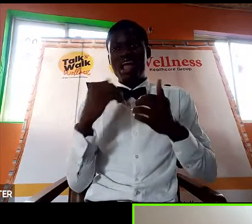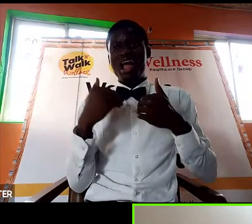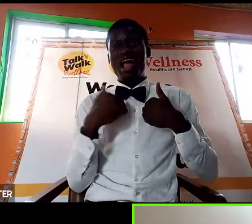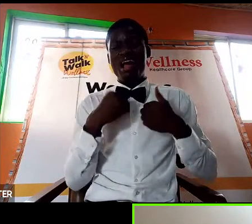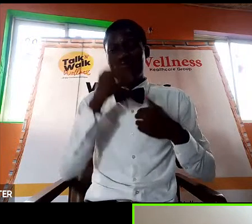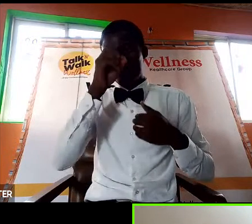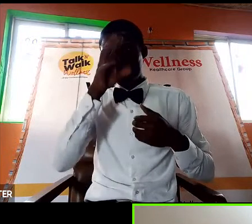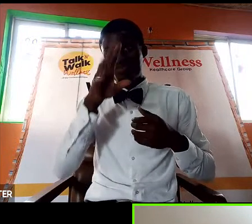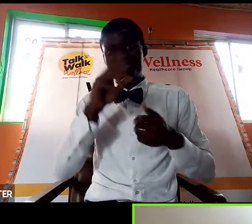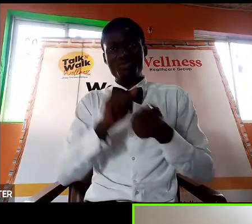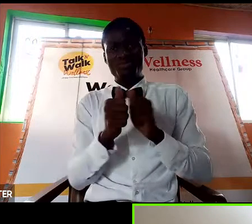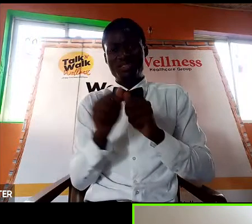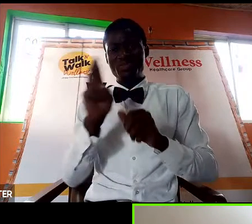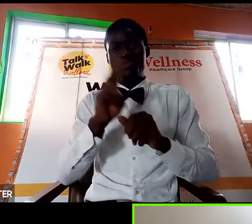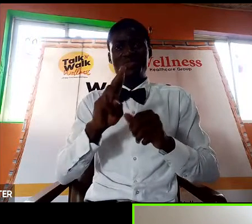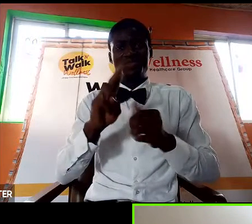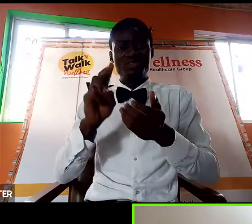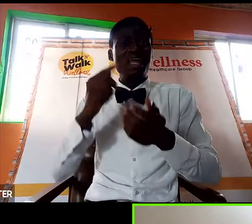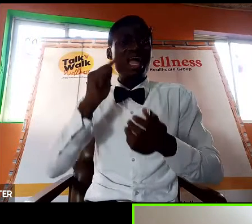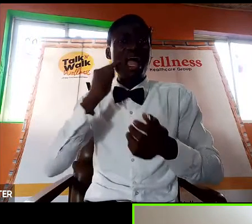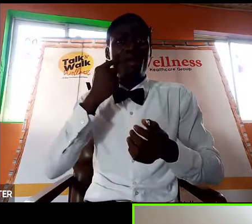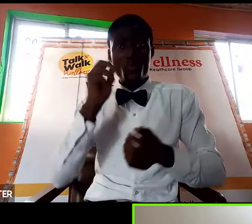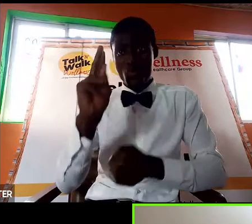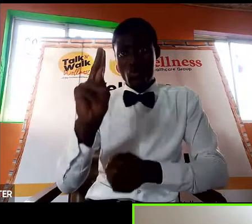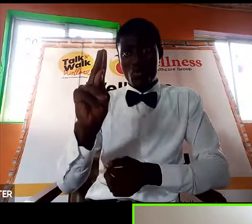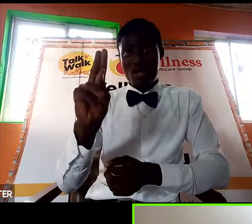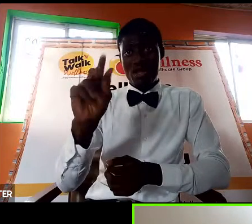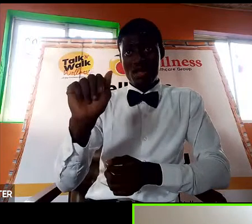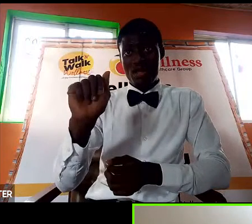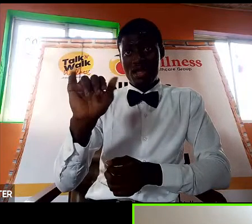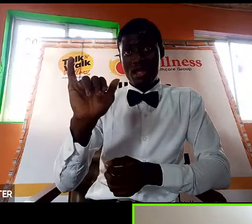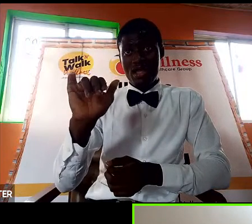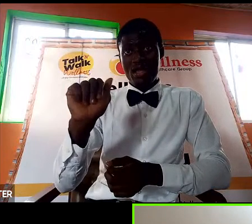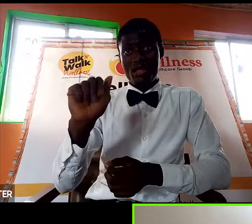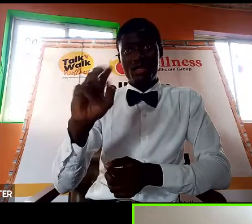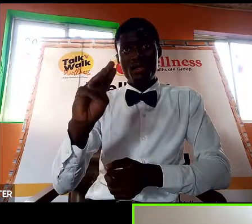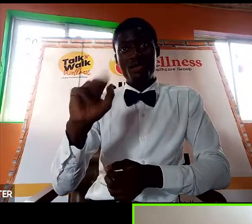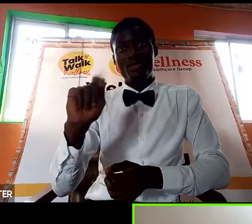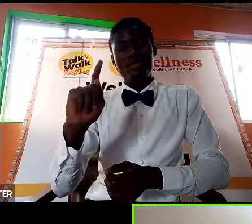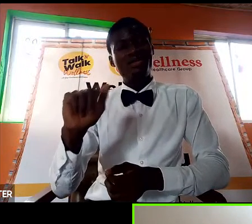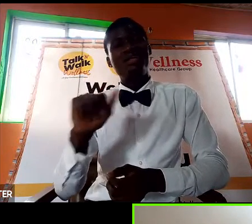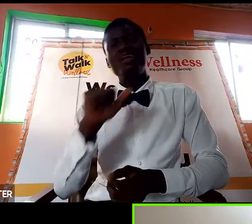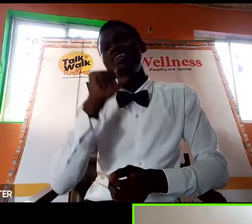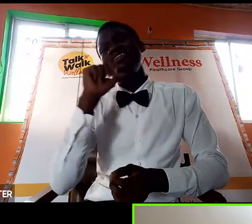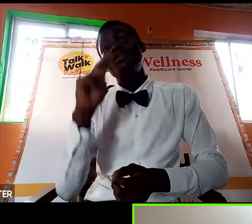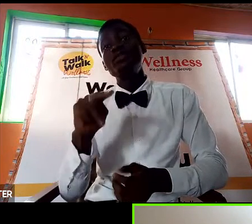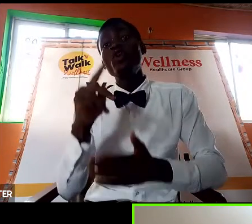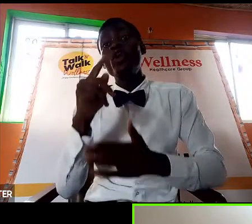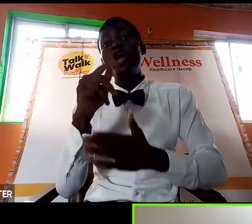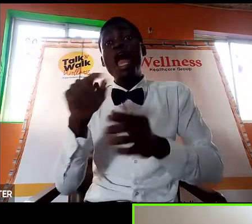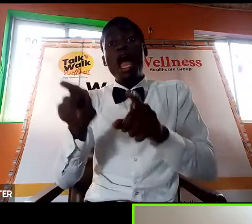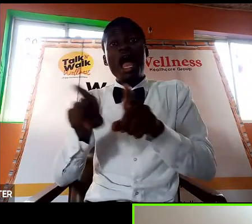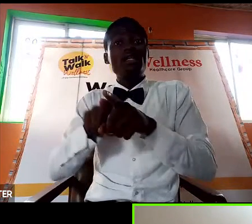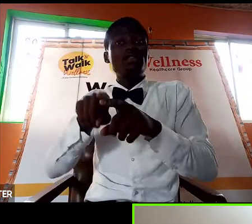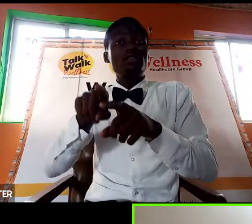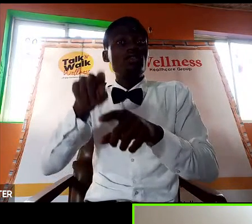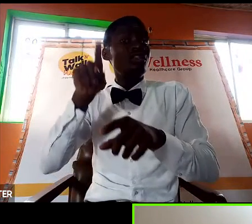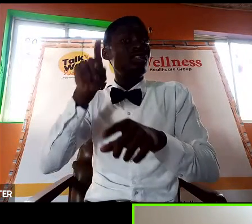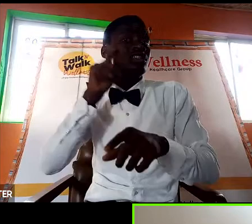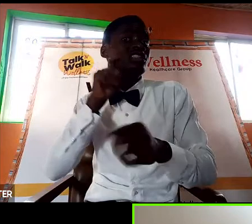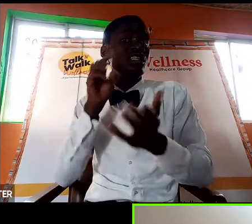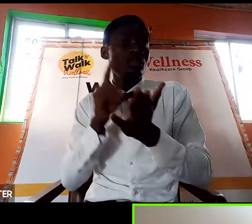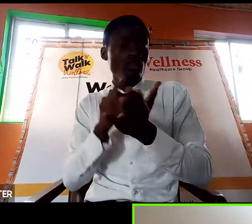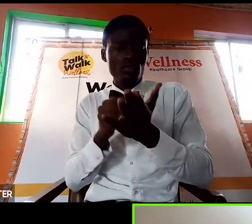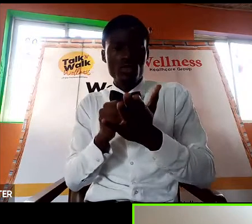about, right? So I think people should work with a sex therapist, you know, and if there is need for medications, then they could now